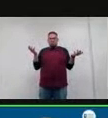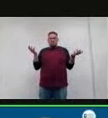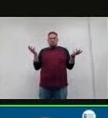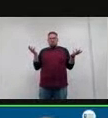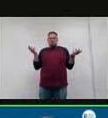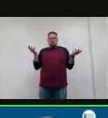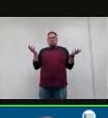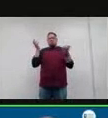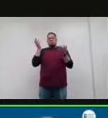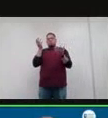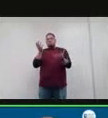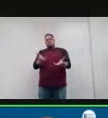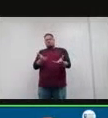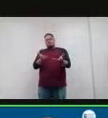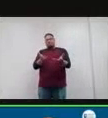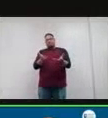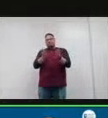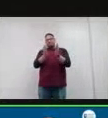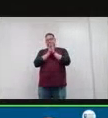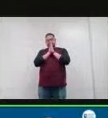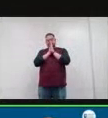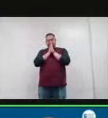That said, when